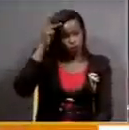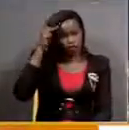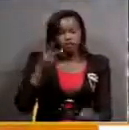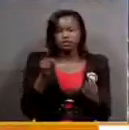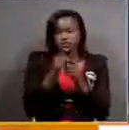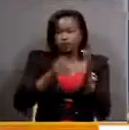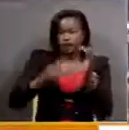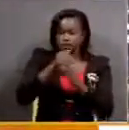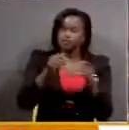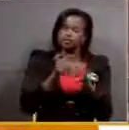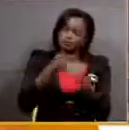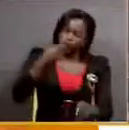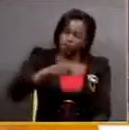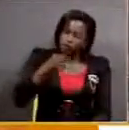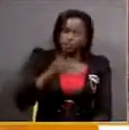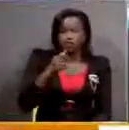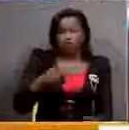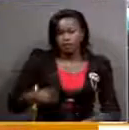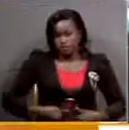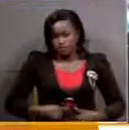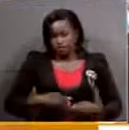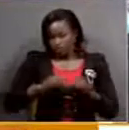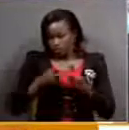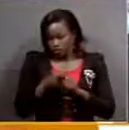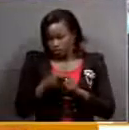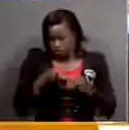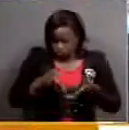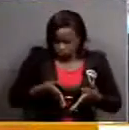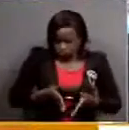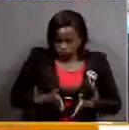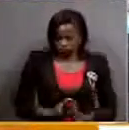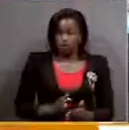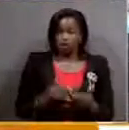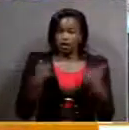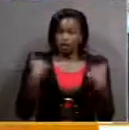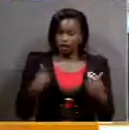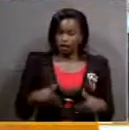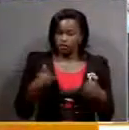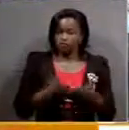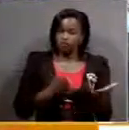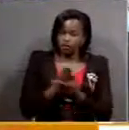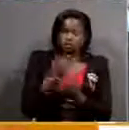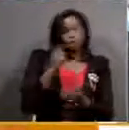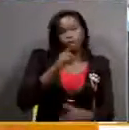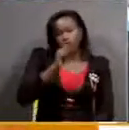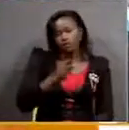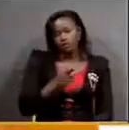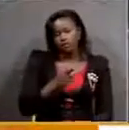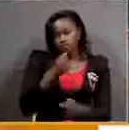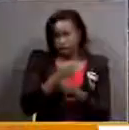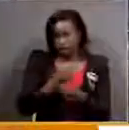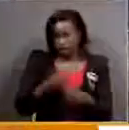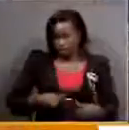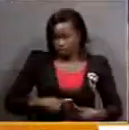access and uptake to quality adolescent-friendly sexual reproductive health rights services for 1,000 adolescent girls and young